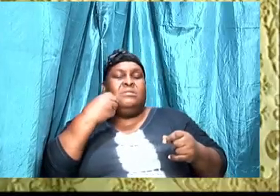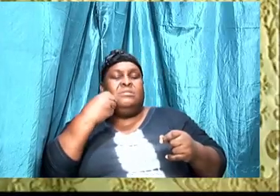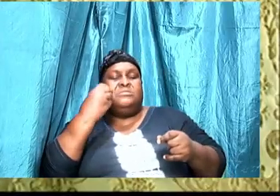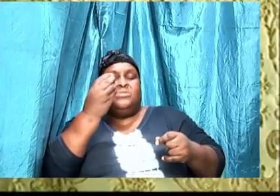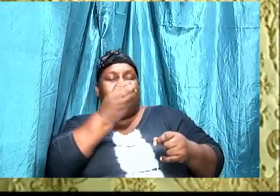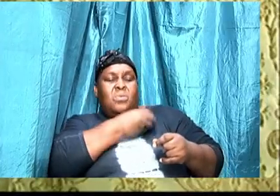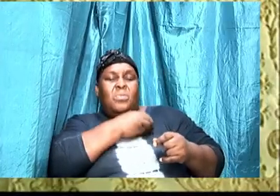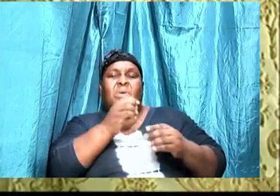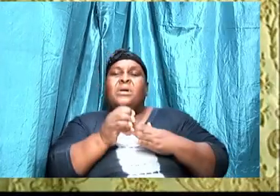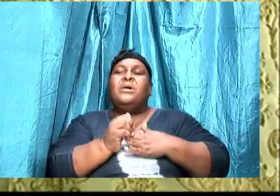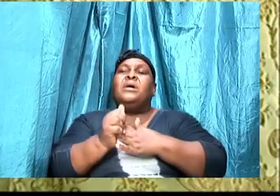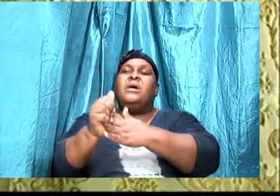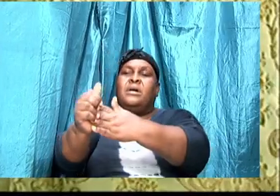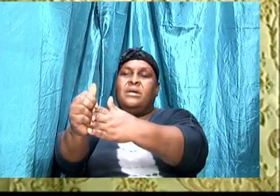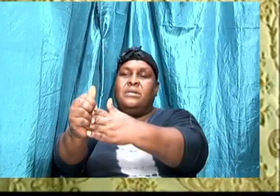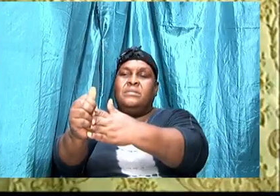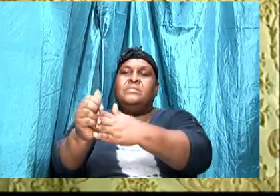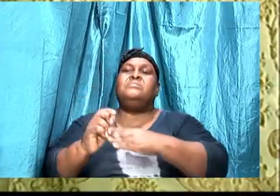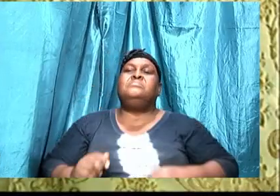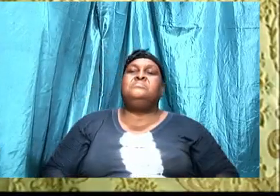Next slide, please.